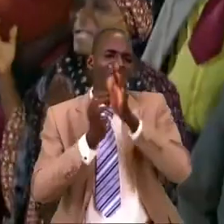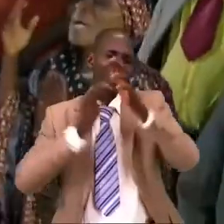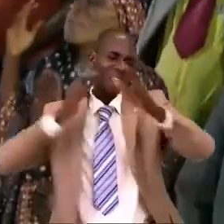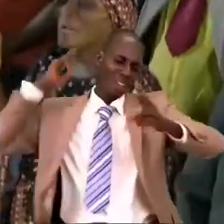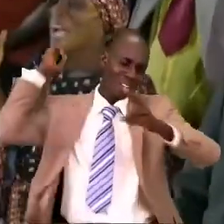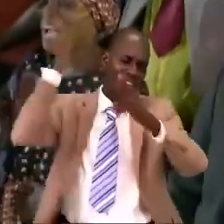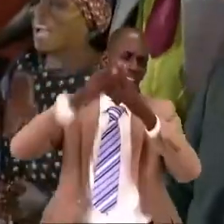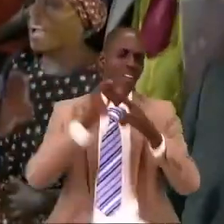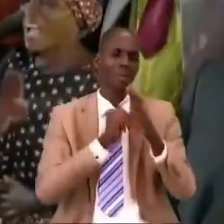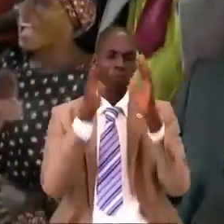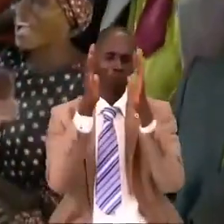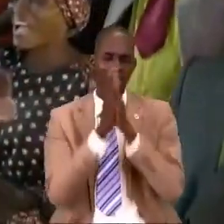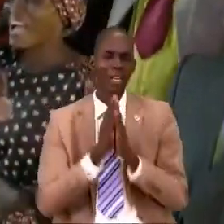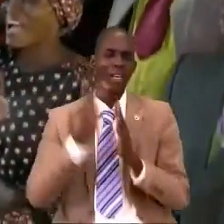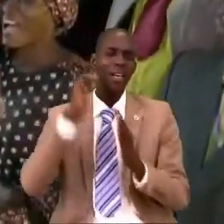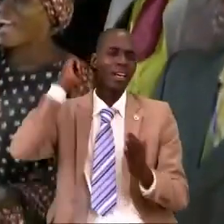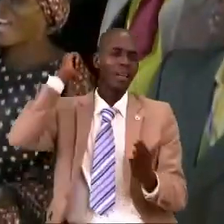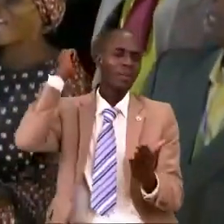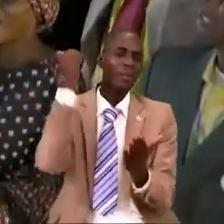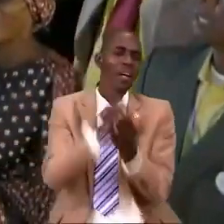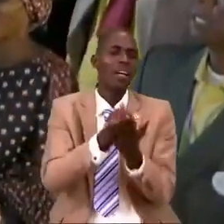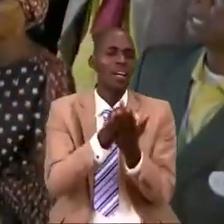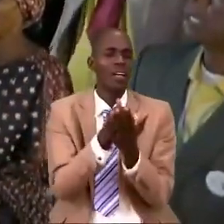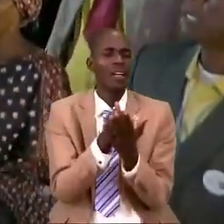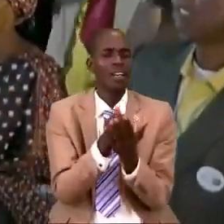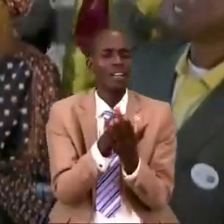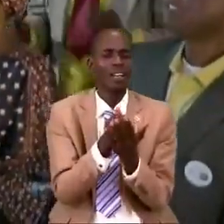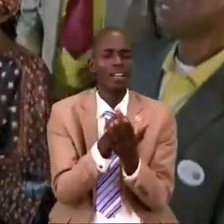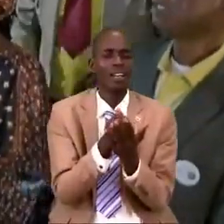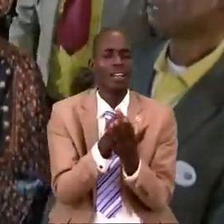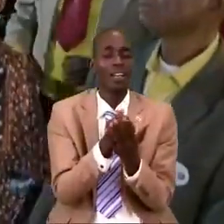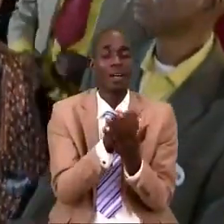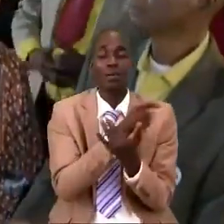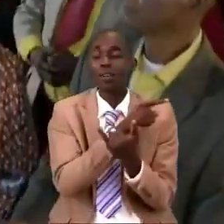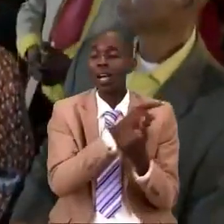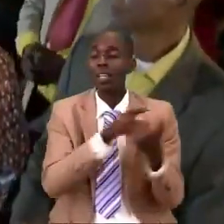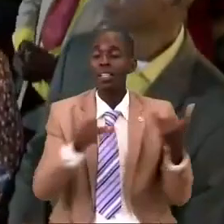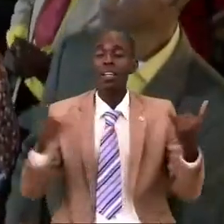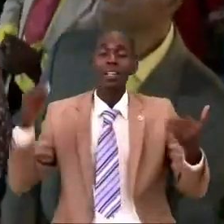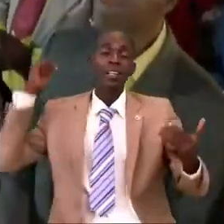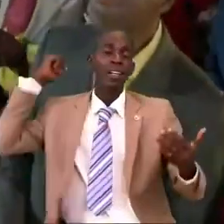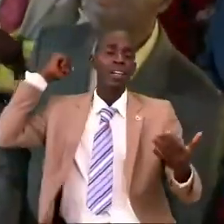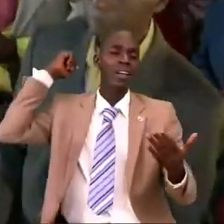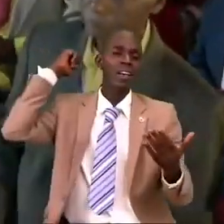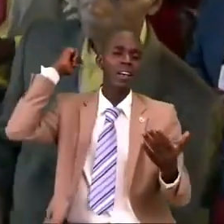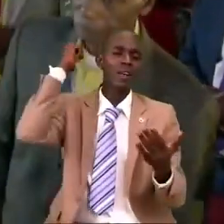Amen. The miracle is there. Check up yourself. You'll see the